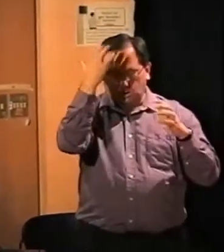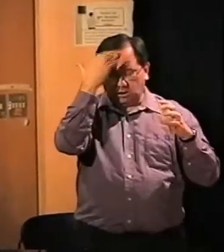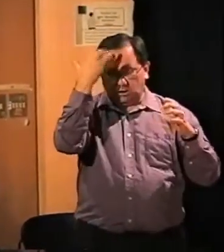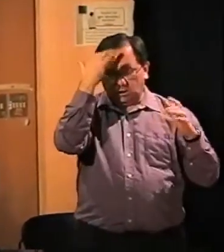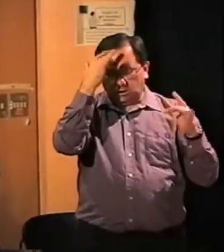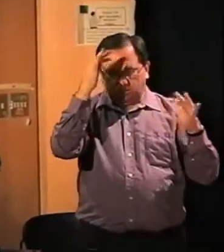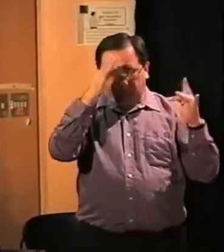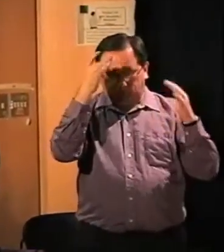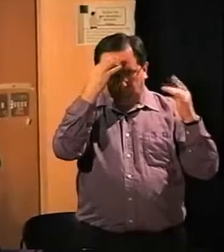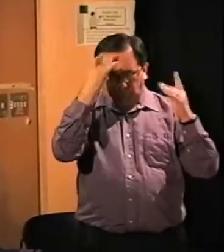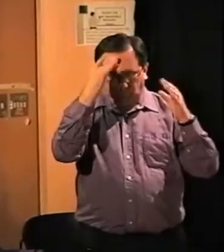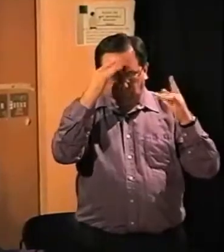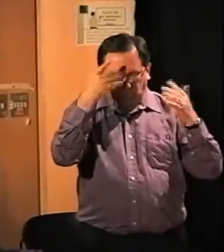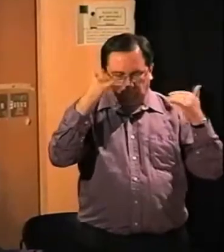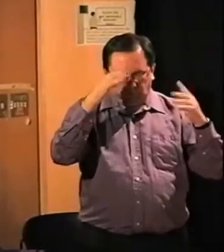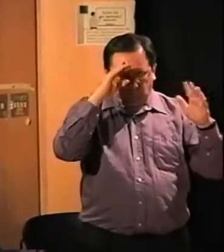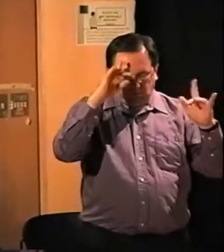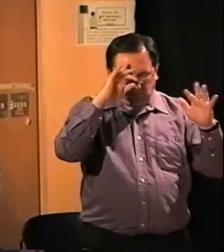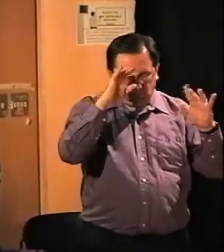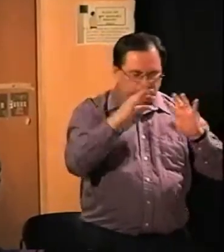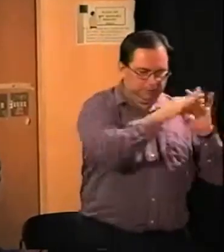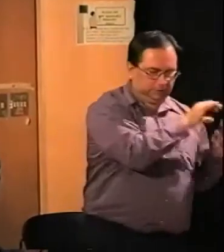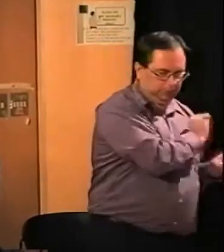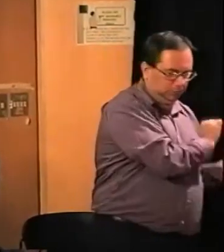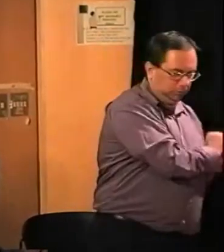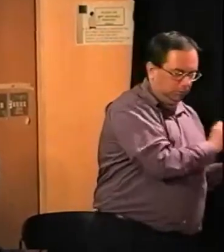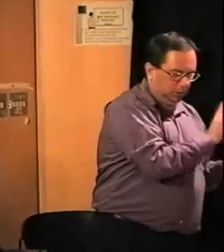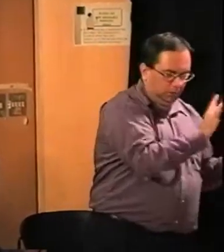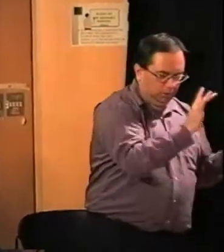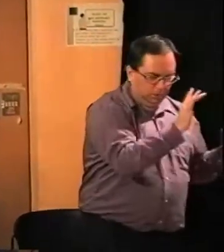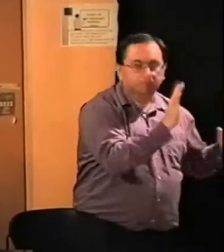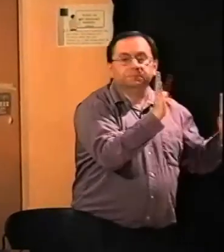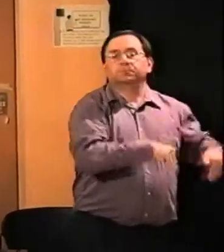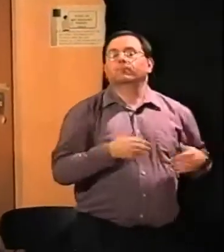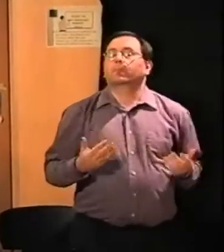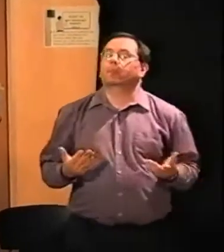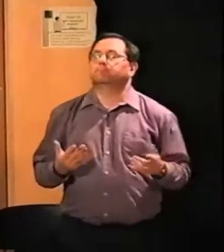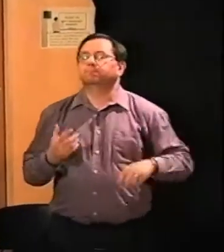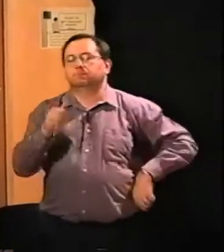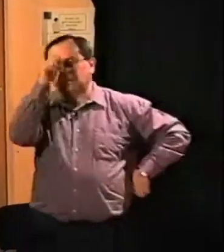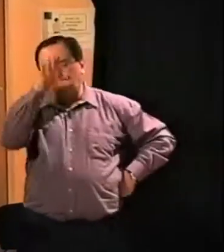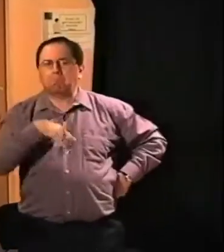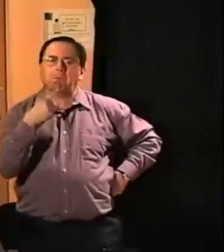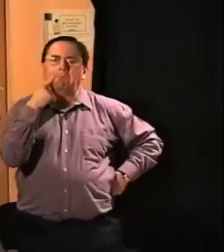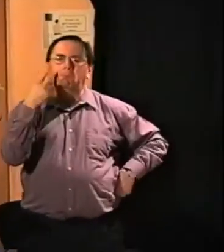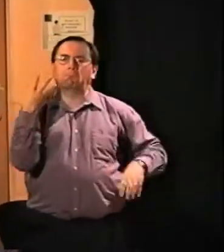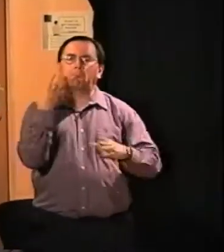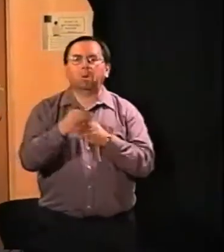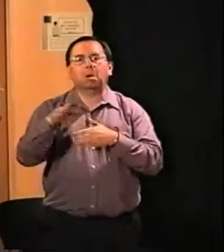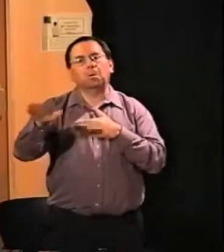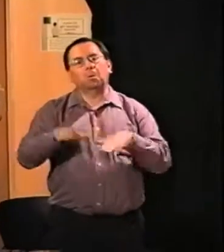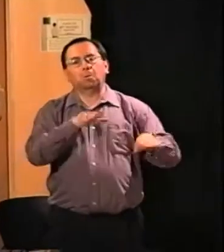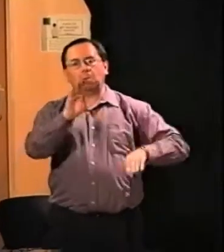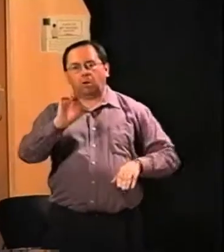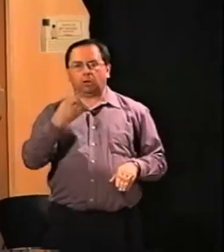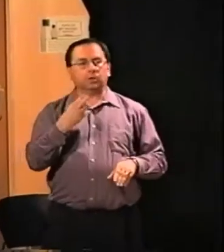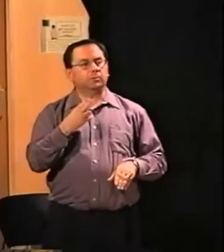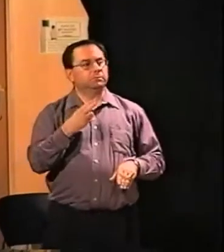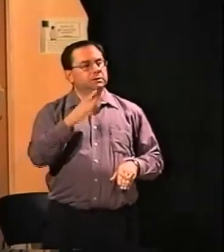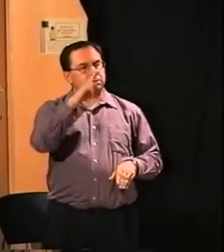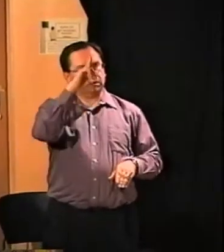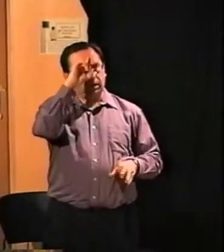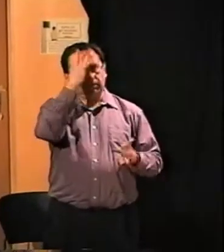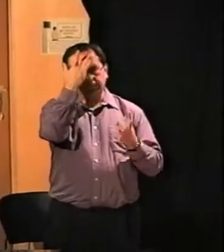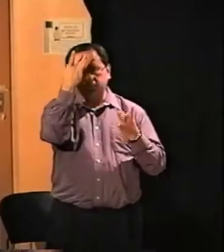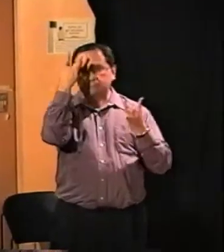know, his head's still back in the city. And so he decides he'll go for a walk down the beach just to try and clear his head a little bit and